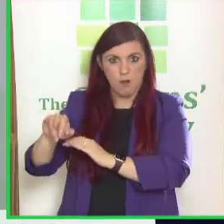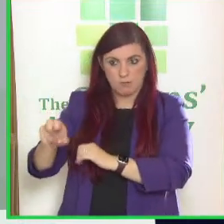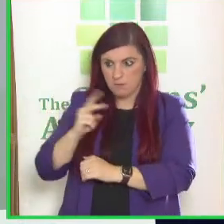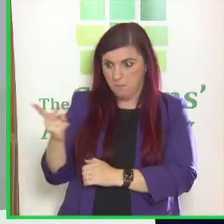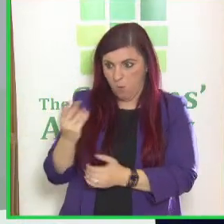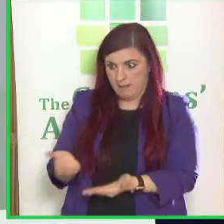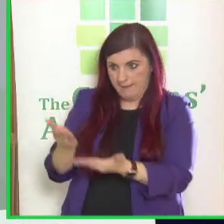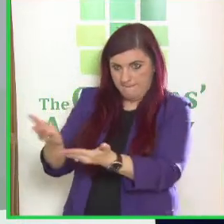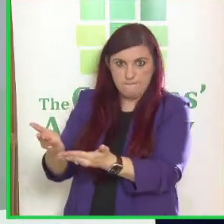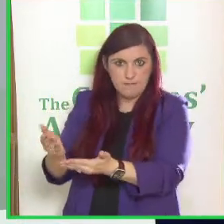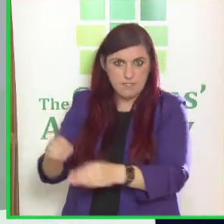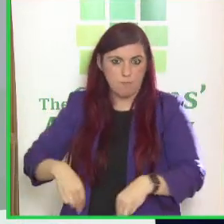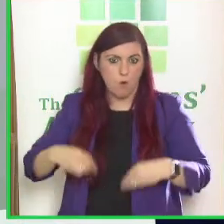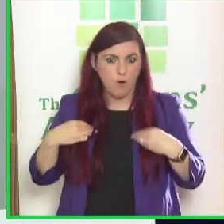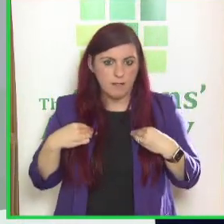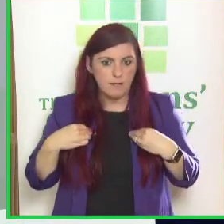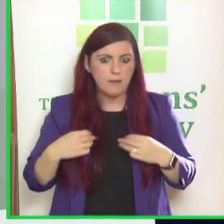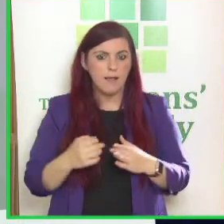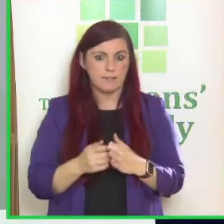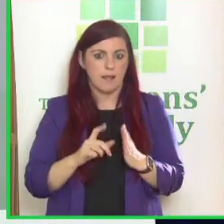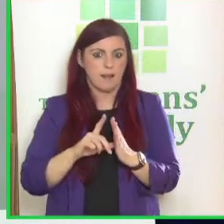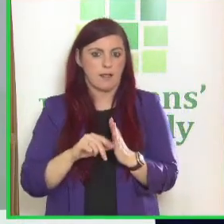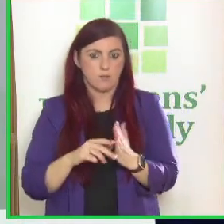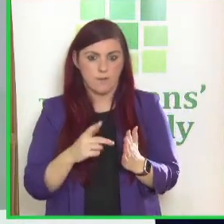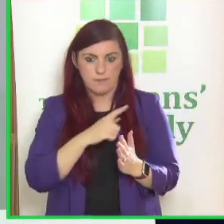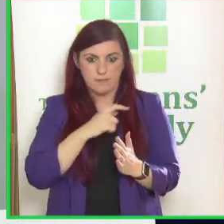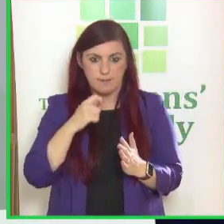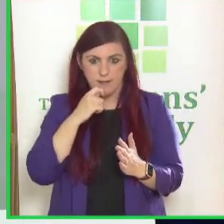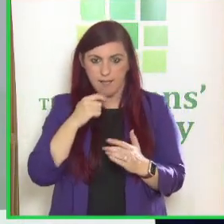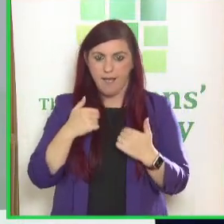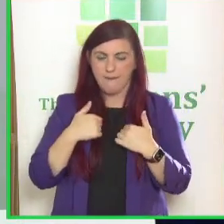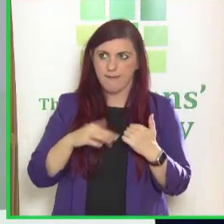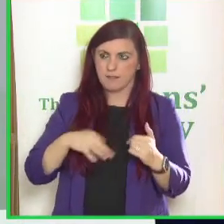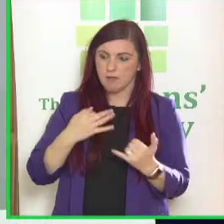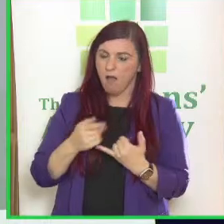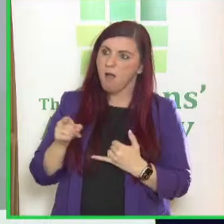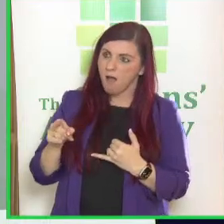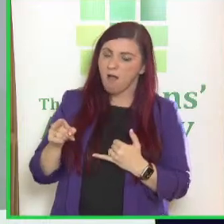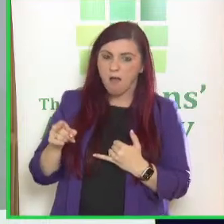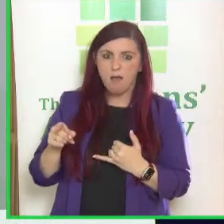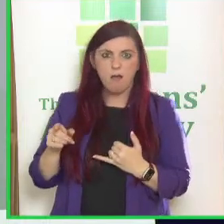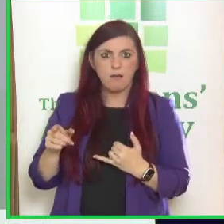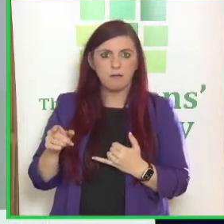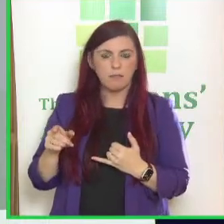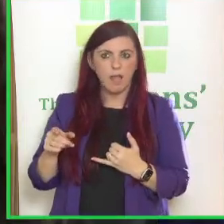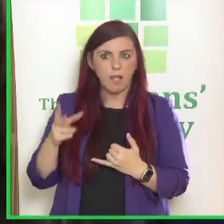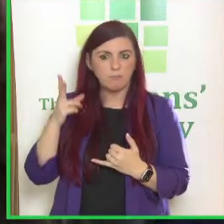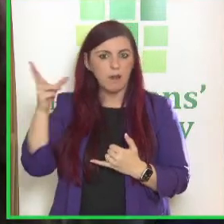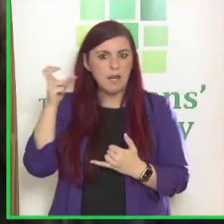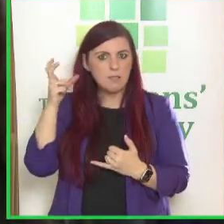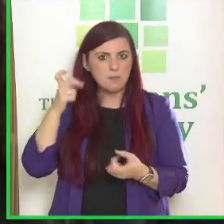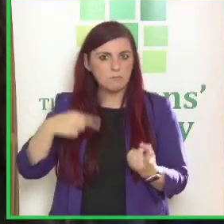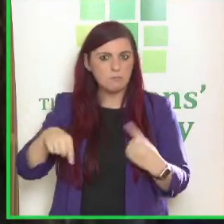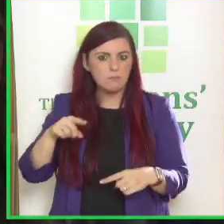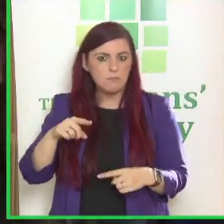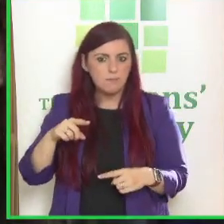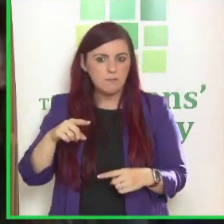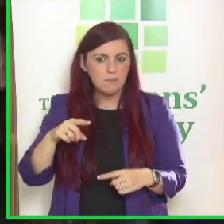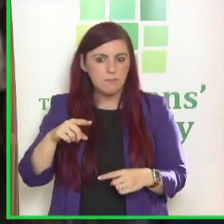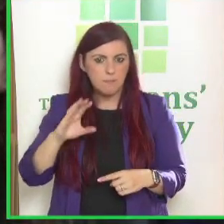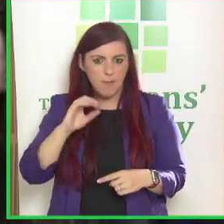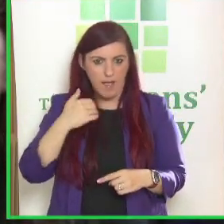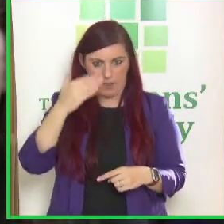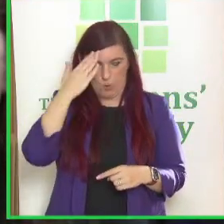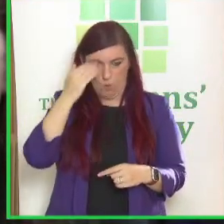In case I forget to say later on, I was very reassured and very encouraged that meeting, because I knew I was